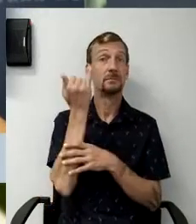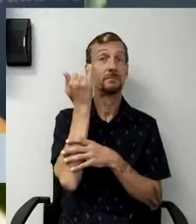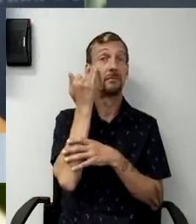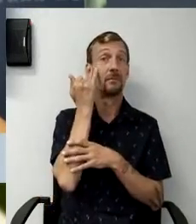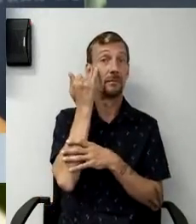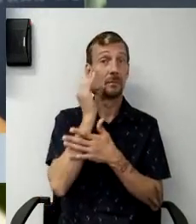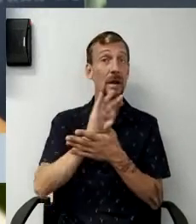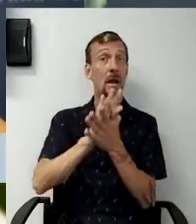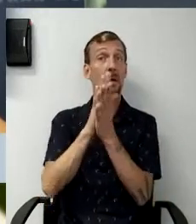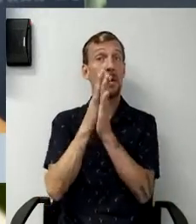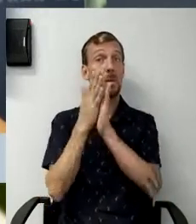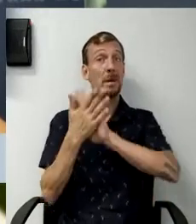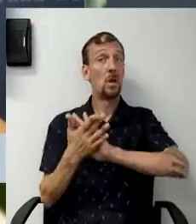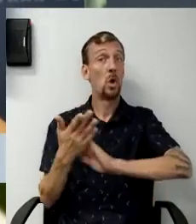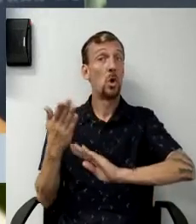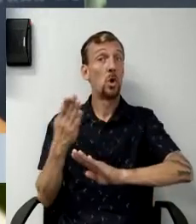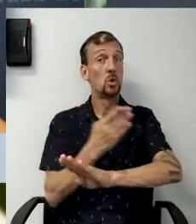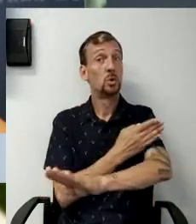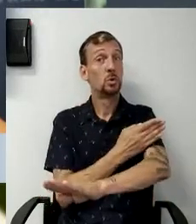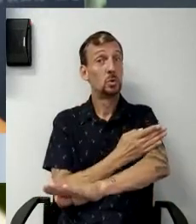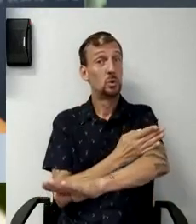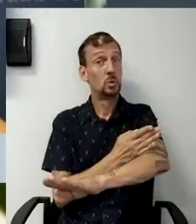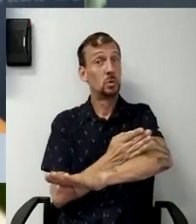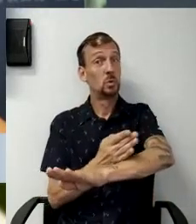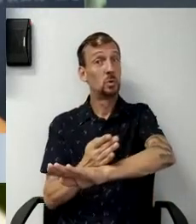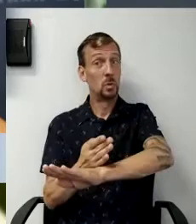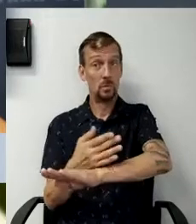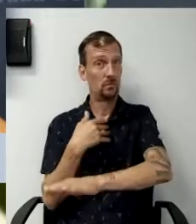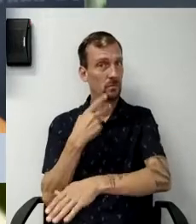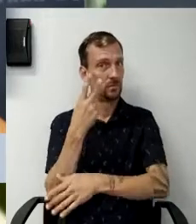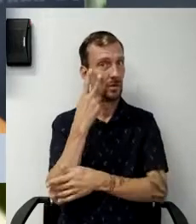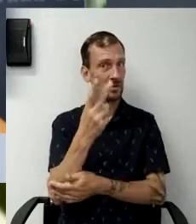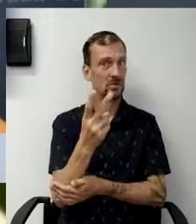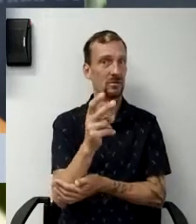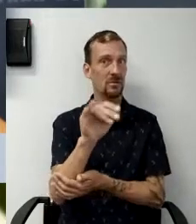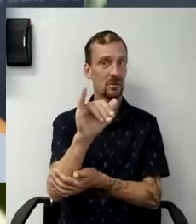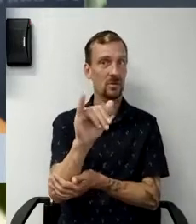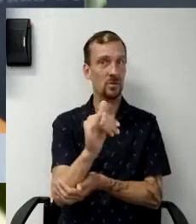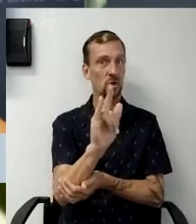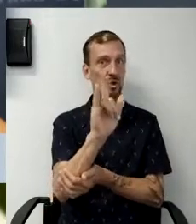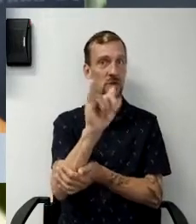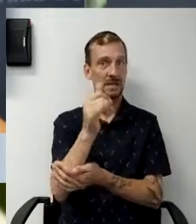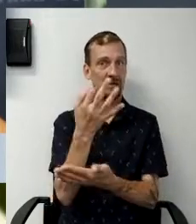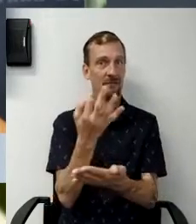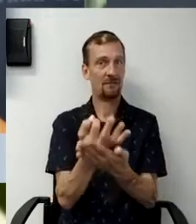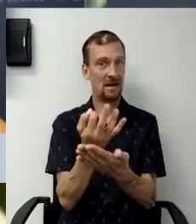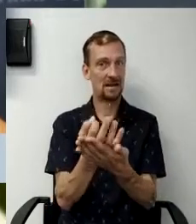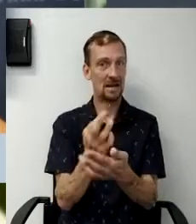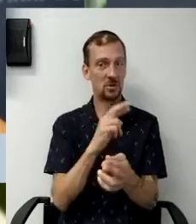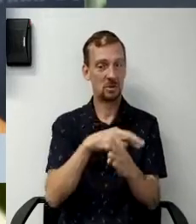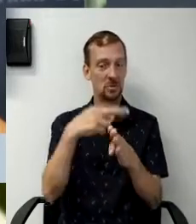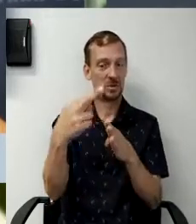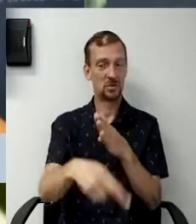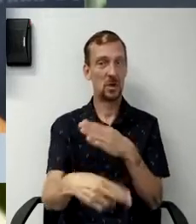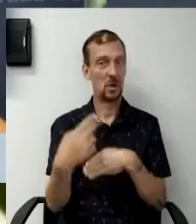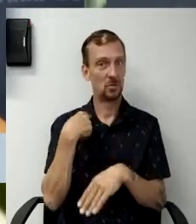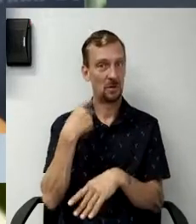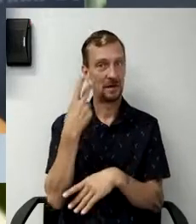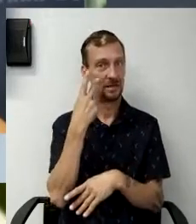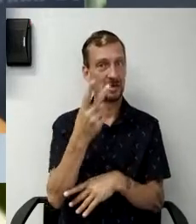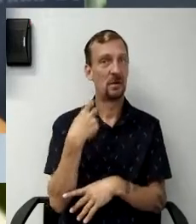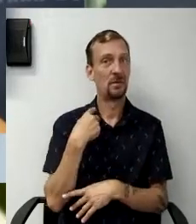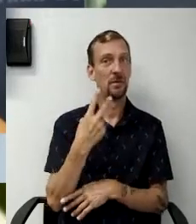worse, we just saw July's financial results earlier this morning. They weren't great. We had a $2